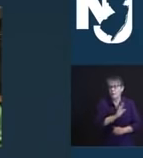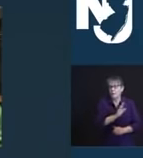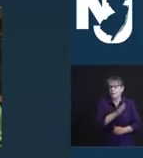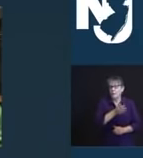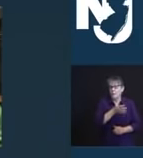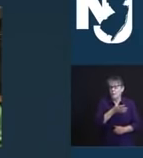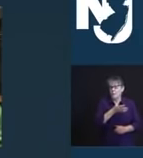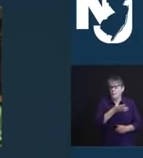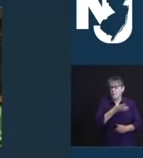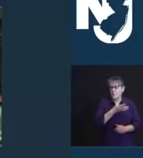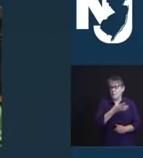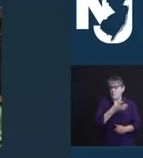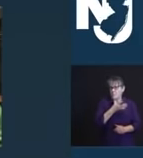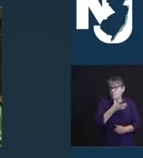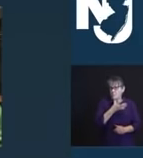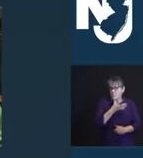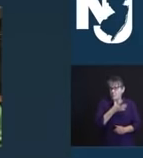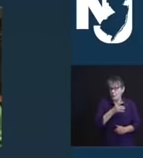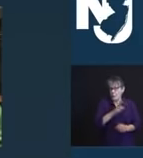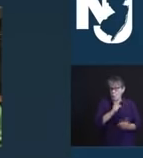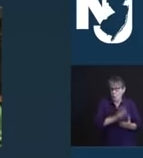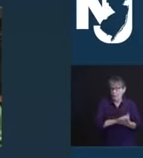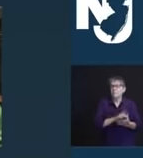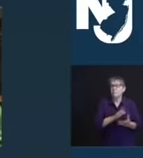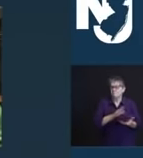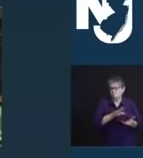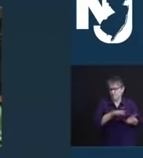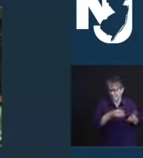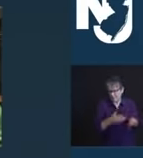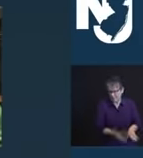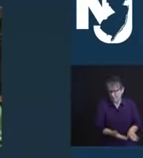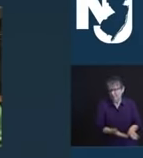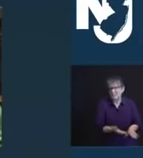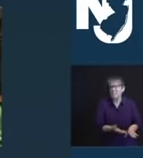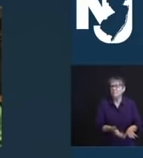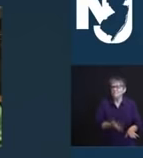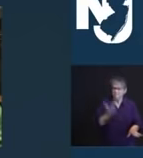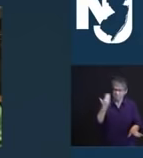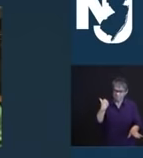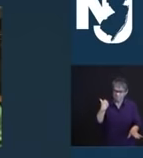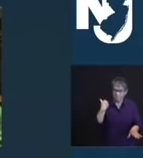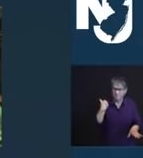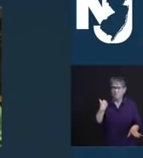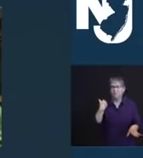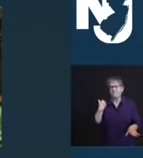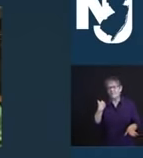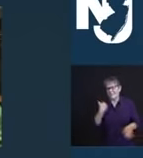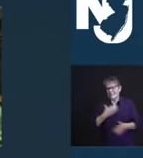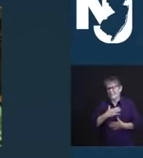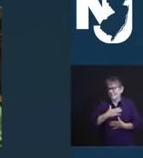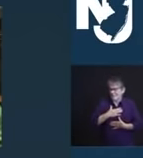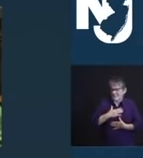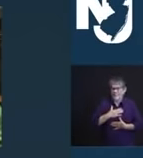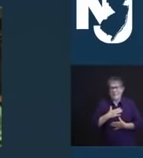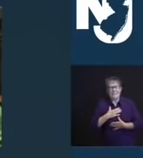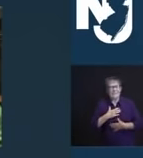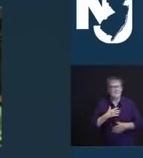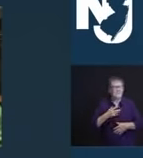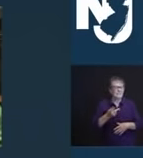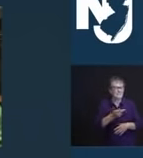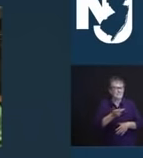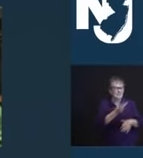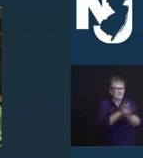2019. You talk about an incredibly hellacious couple of years for this family. And they're survived by Jerry's daughters and Marty's